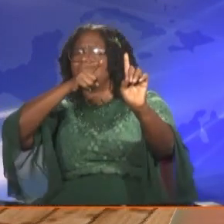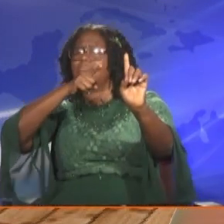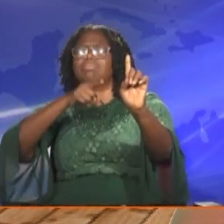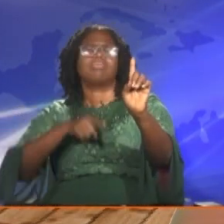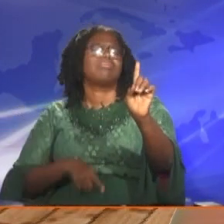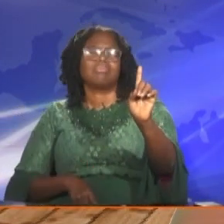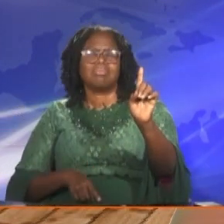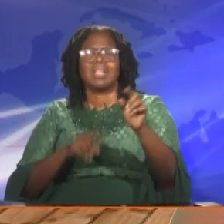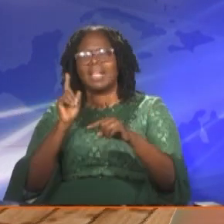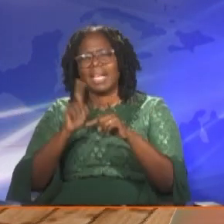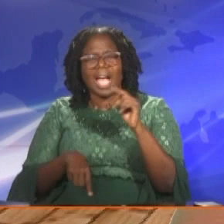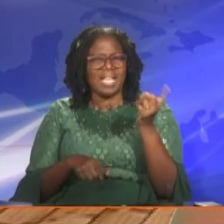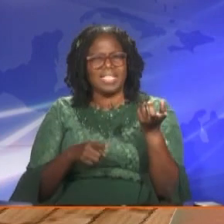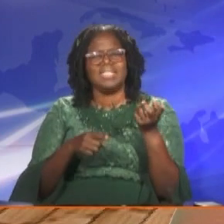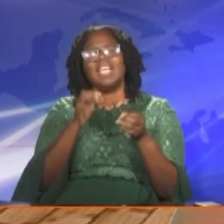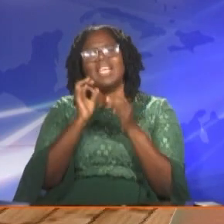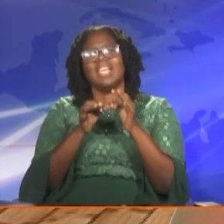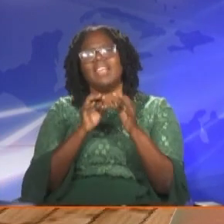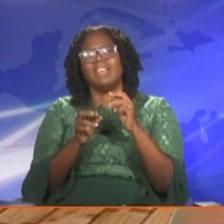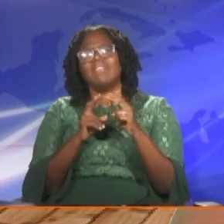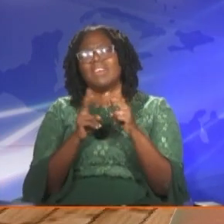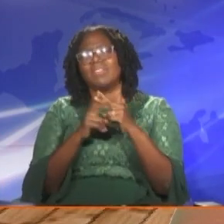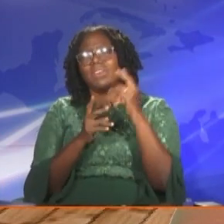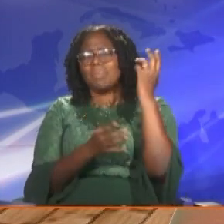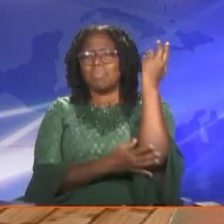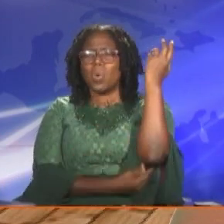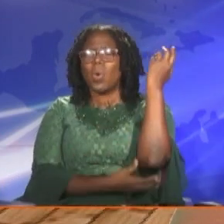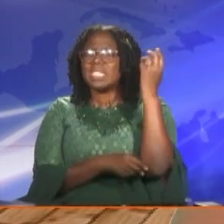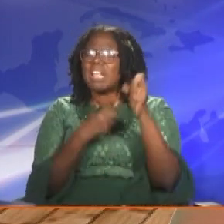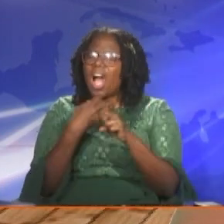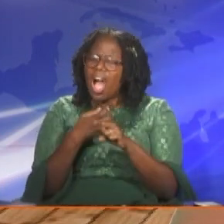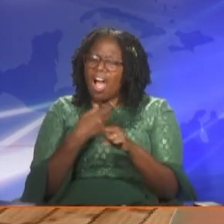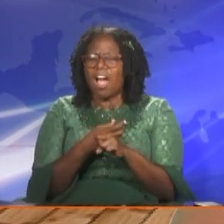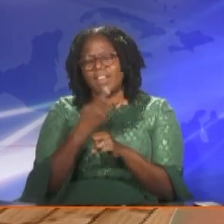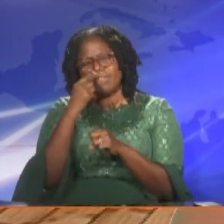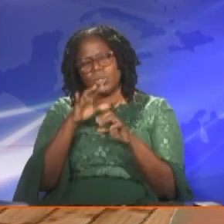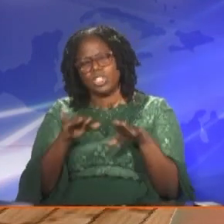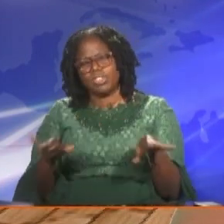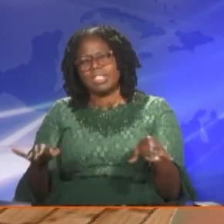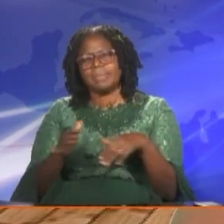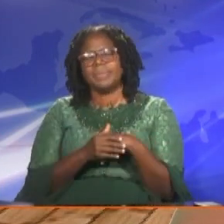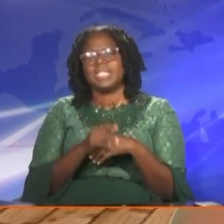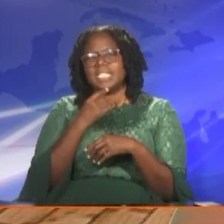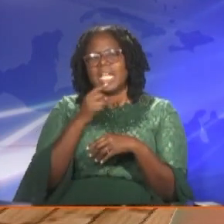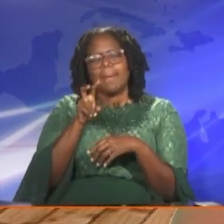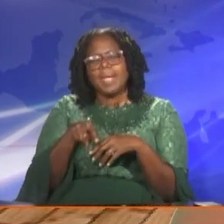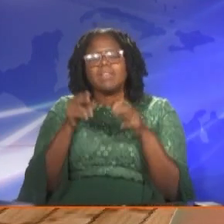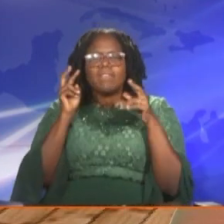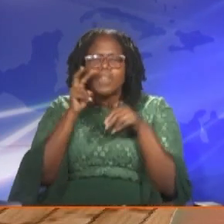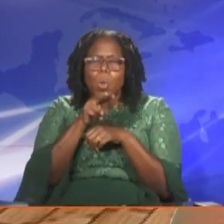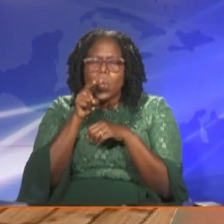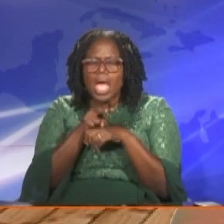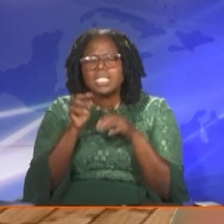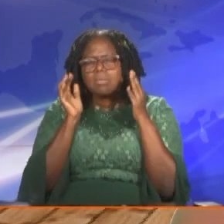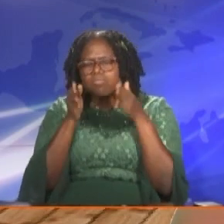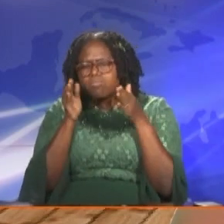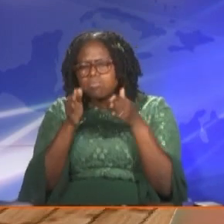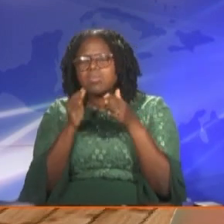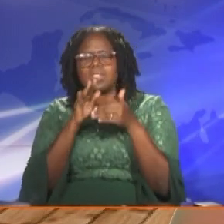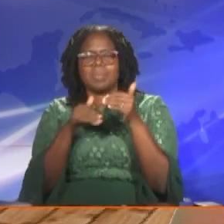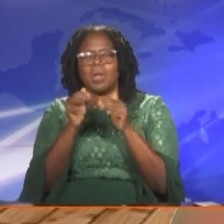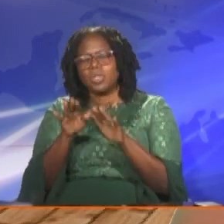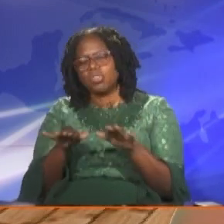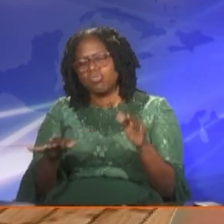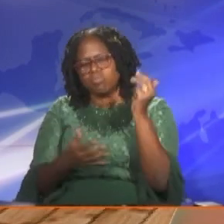important phenomena, something that needs to be looked at and explored to address child poverty so that children